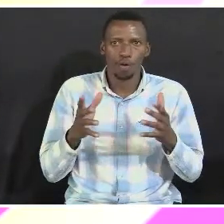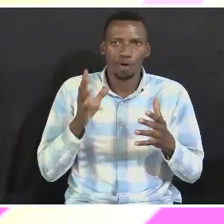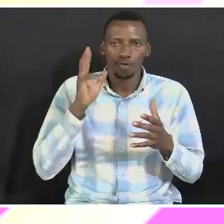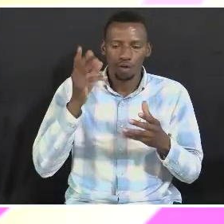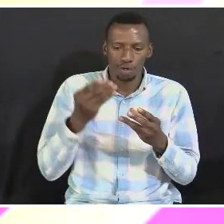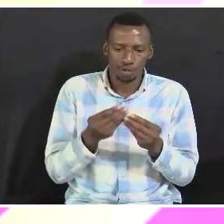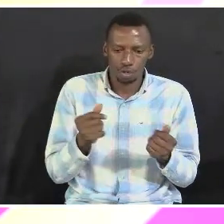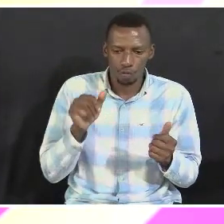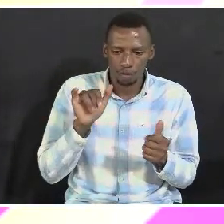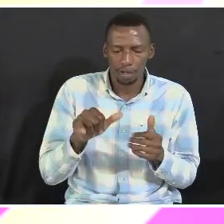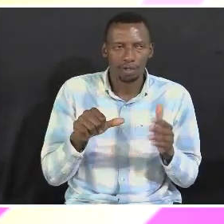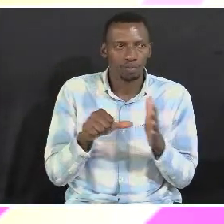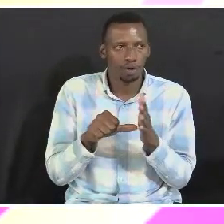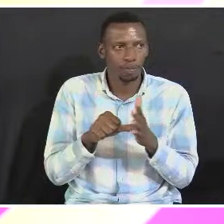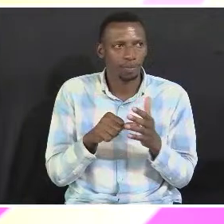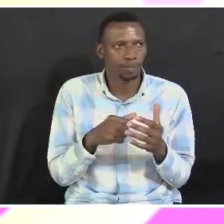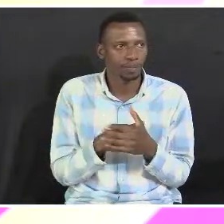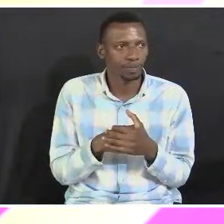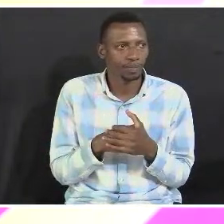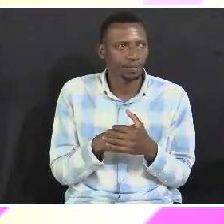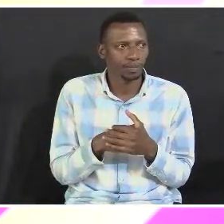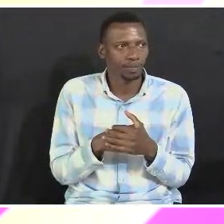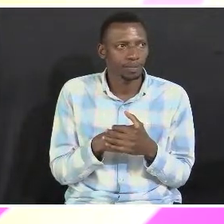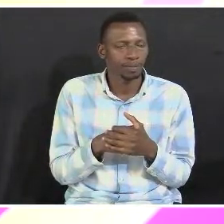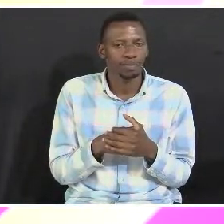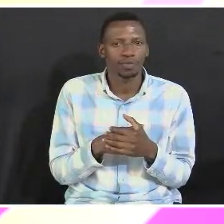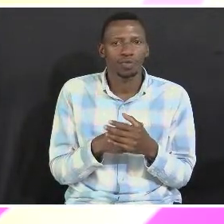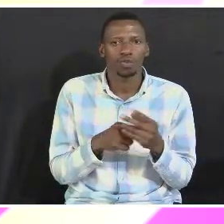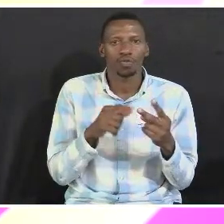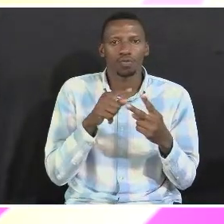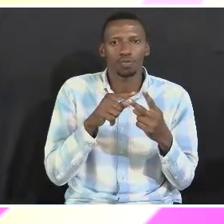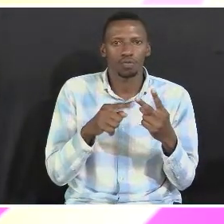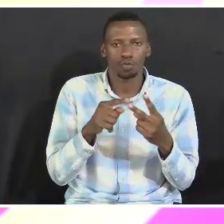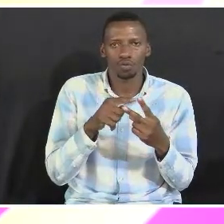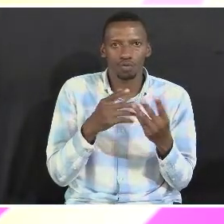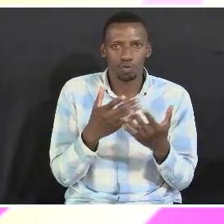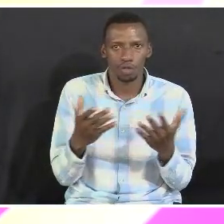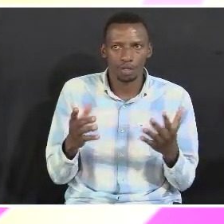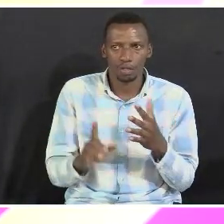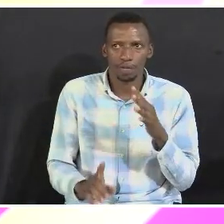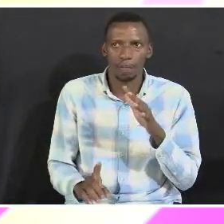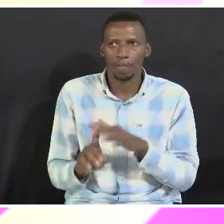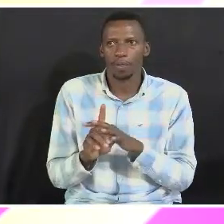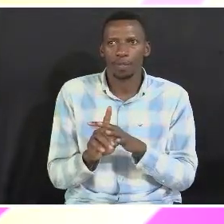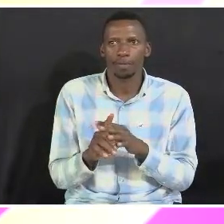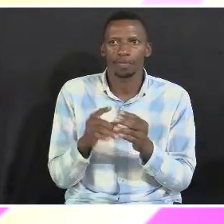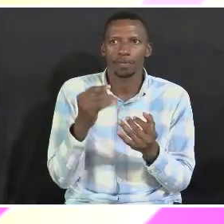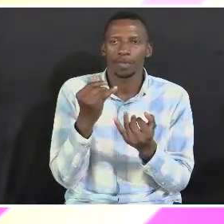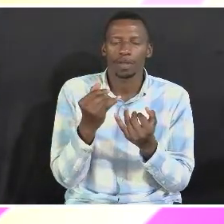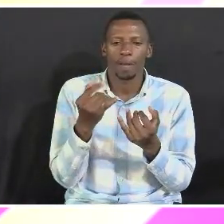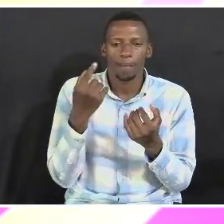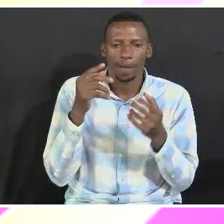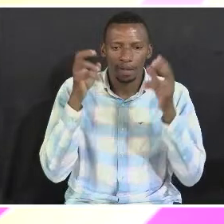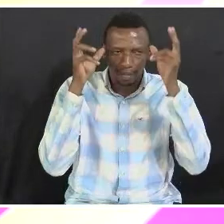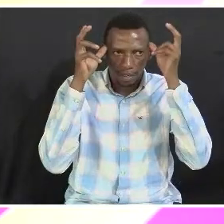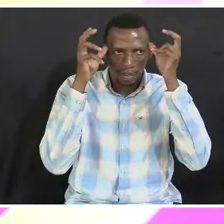crisis. Two issues were brought out by Satan, the new leader.